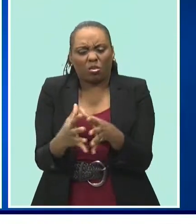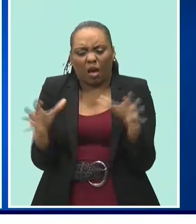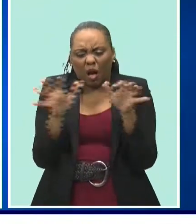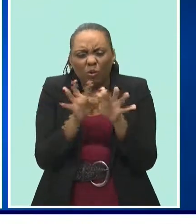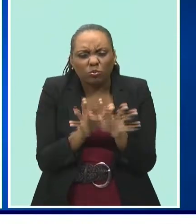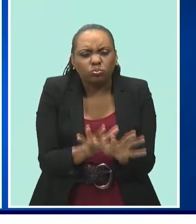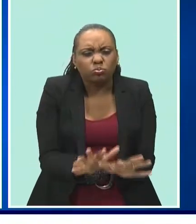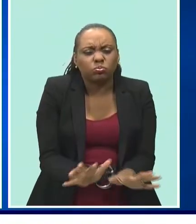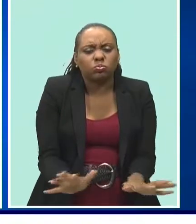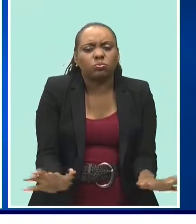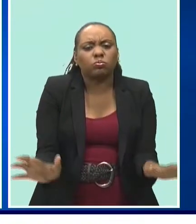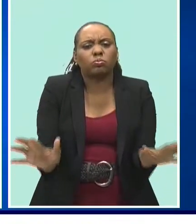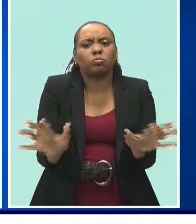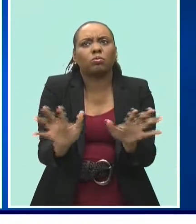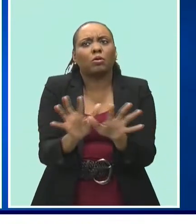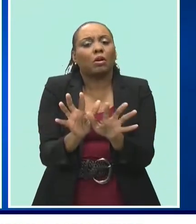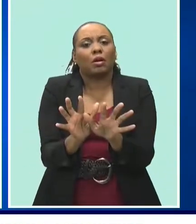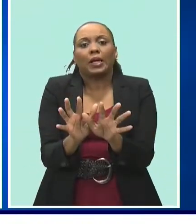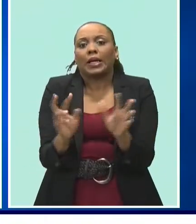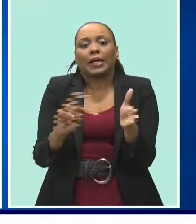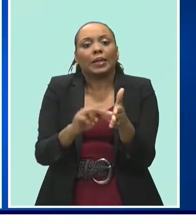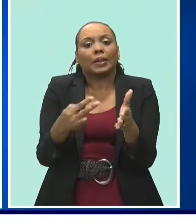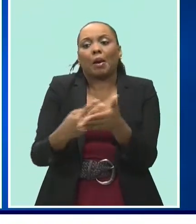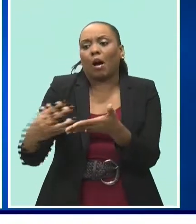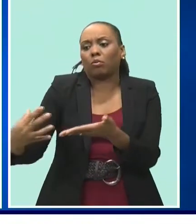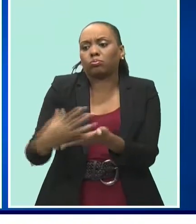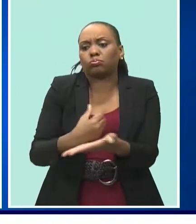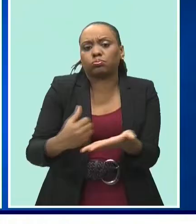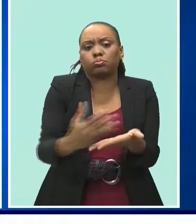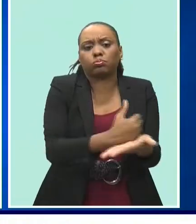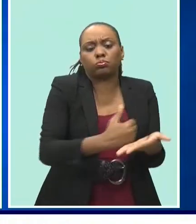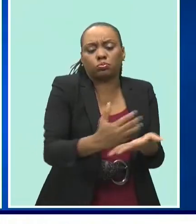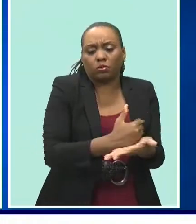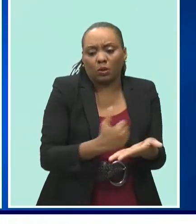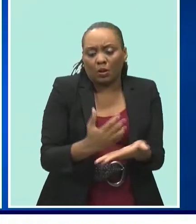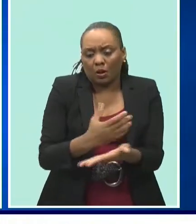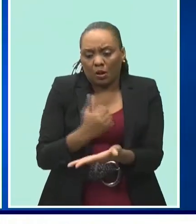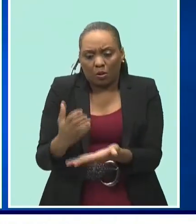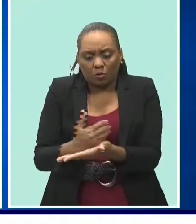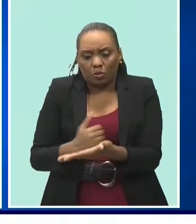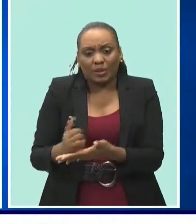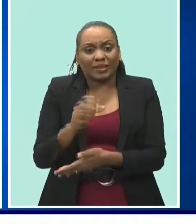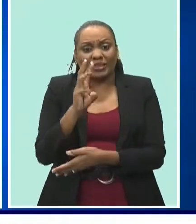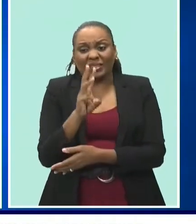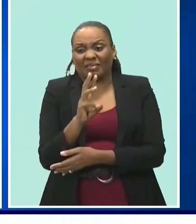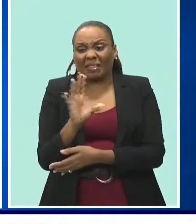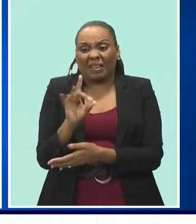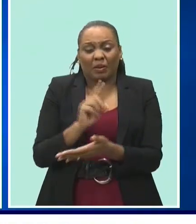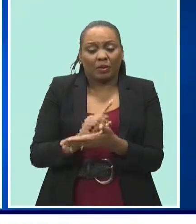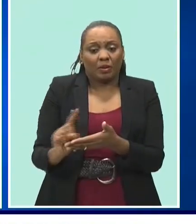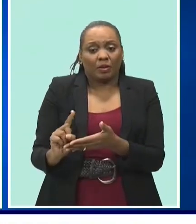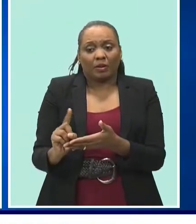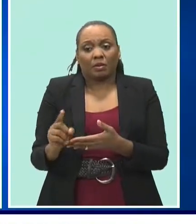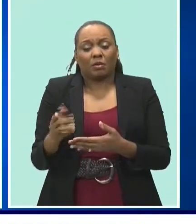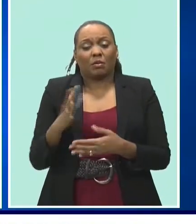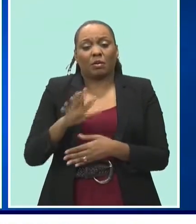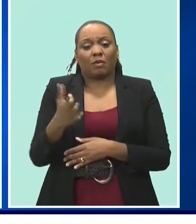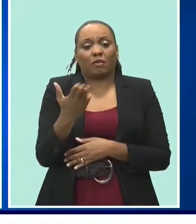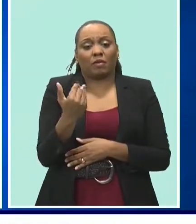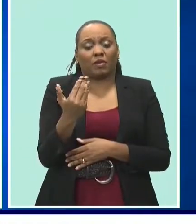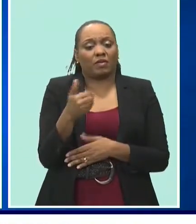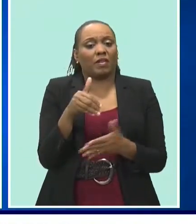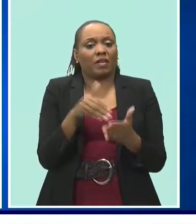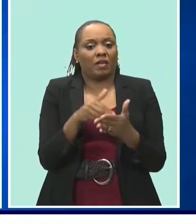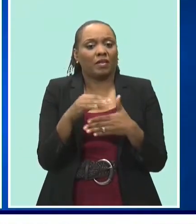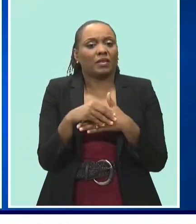kilograms per acre. Do the maths. So you're going to walk away after 6 to 8 weeks with about $15,000